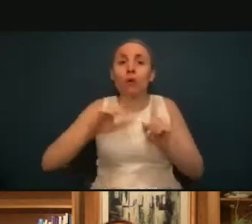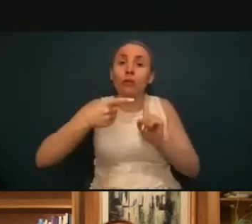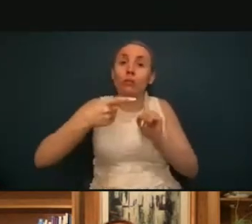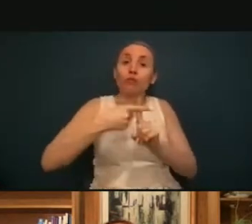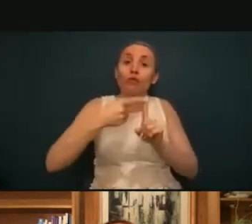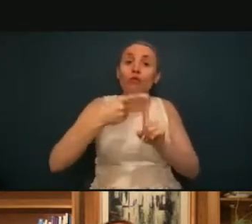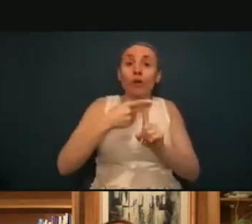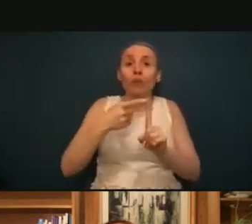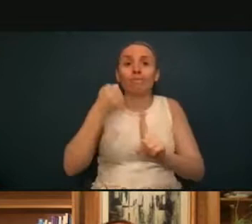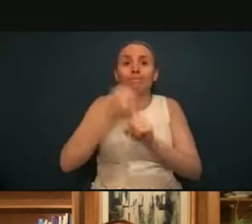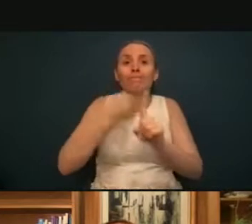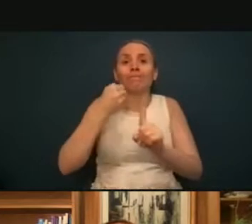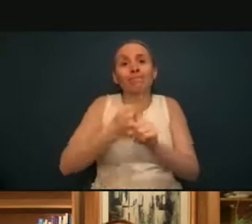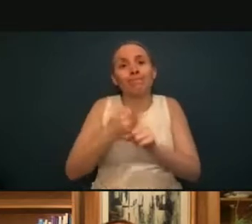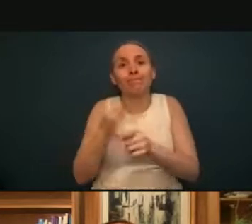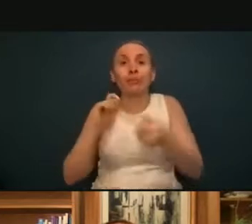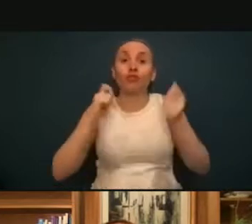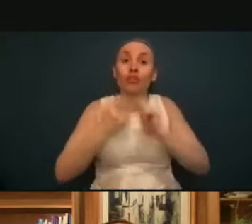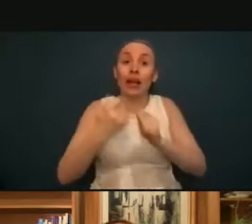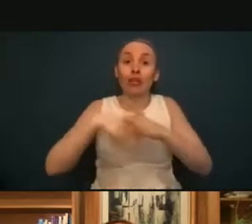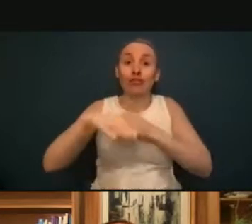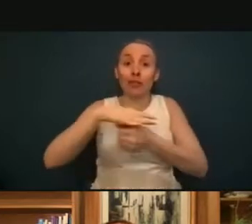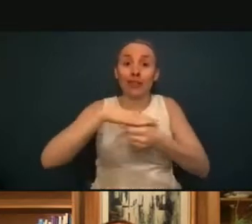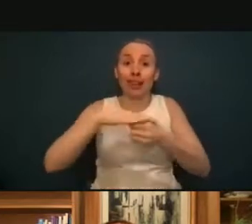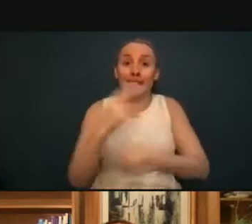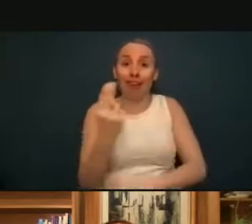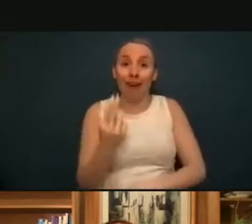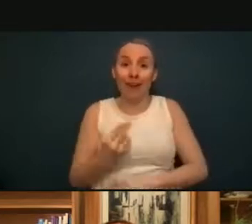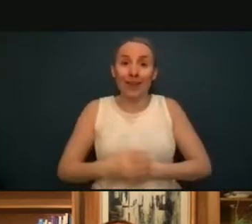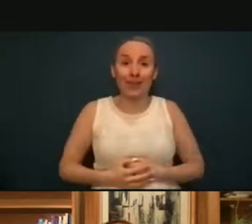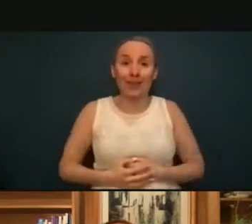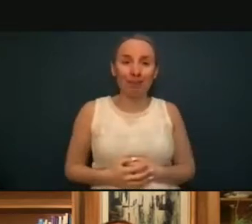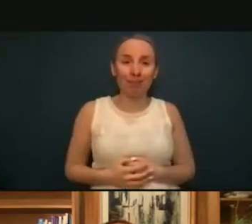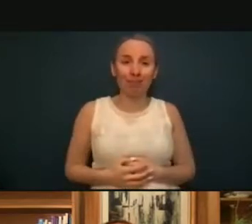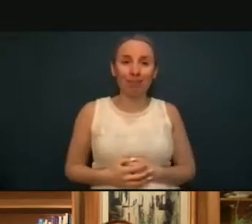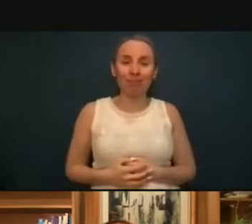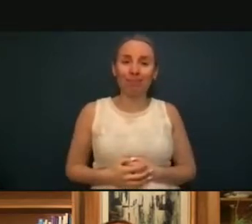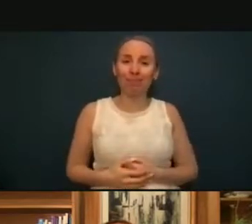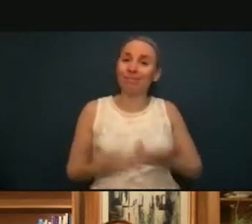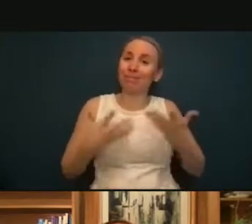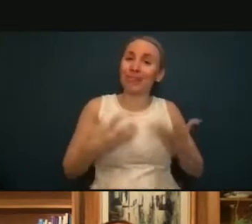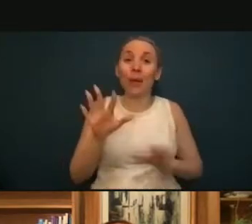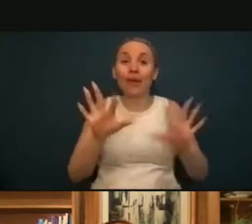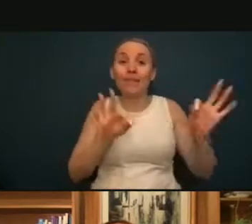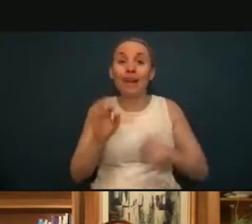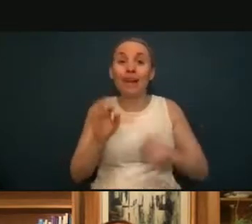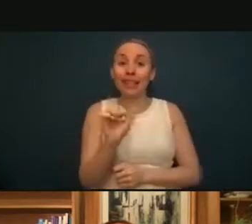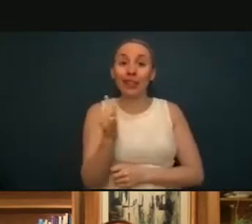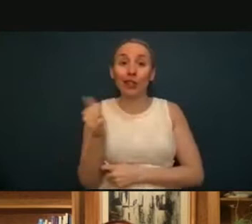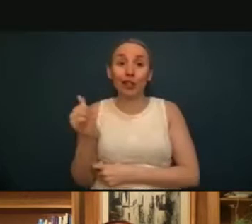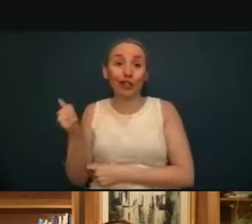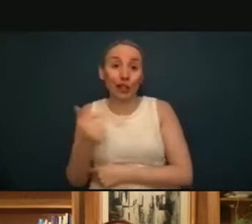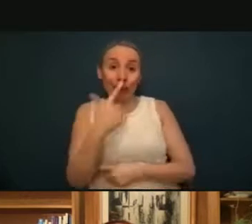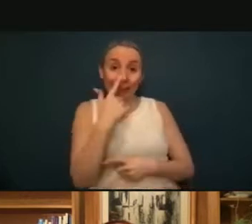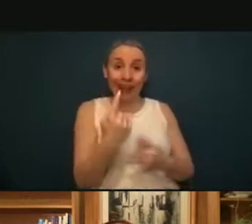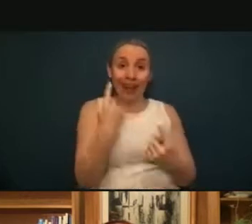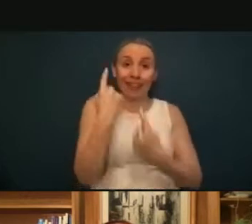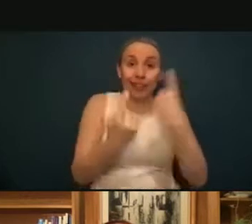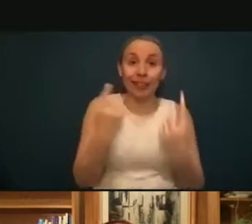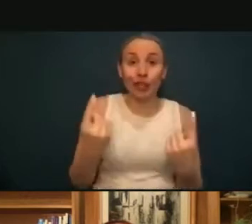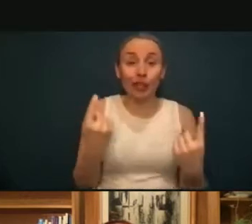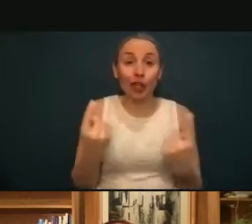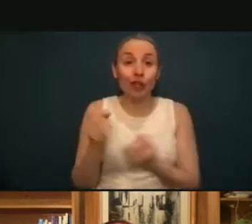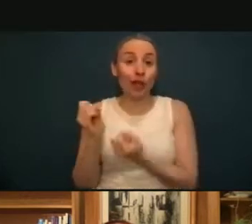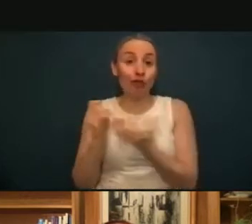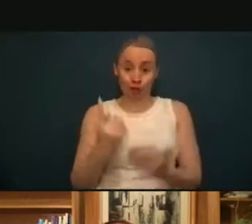sector. So without further ado, I'd like to invite each panelist up to just give a brief introduction of